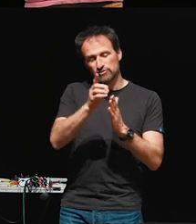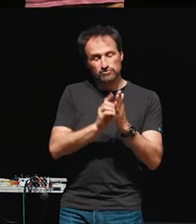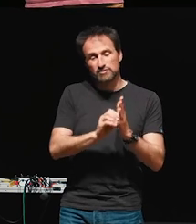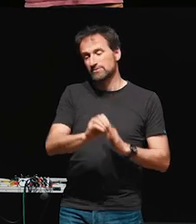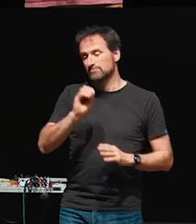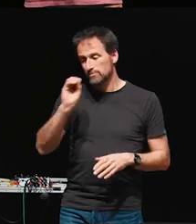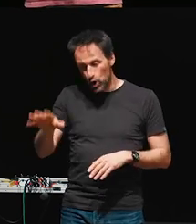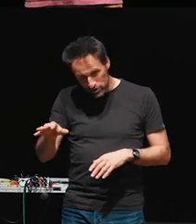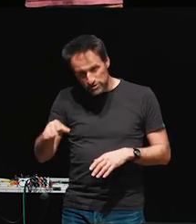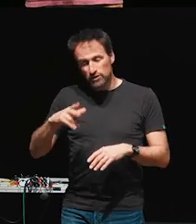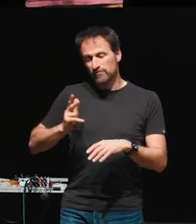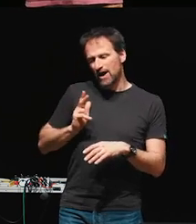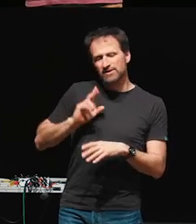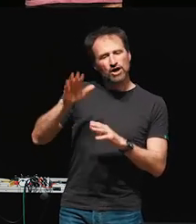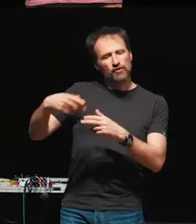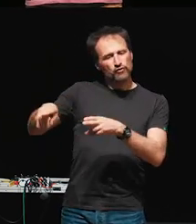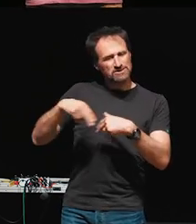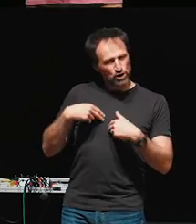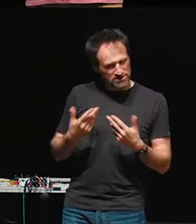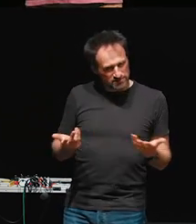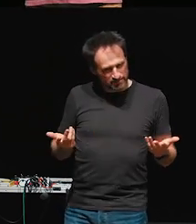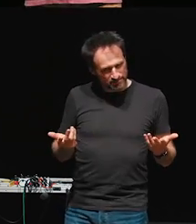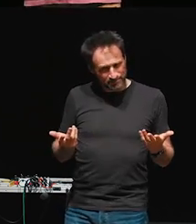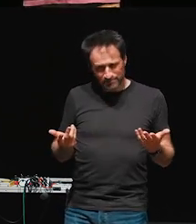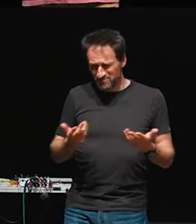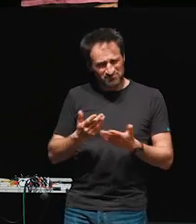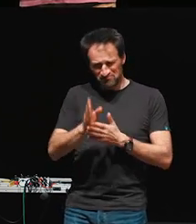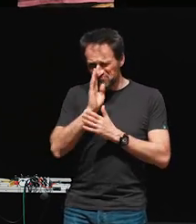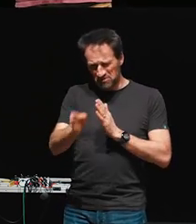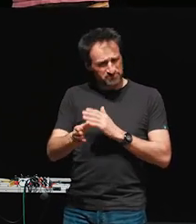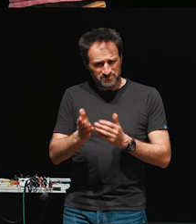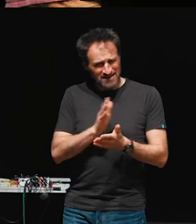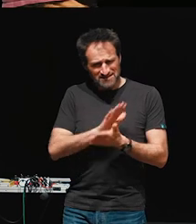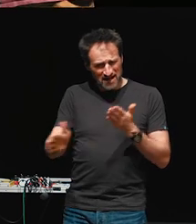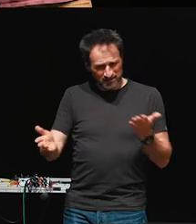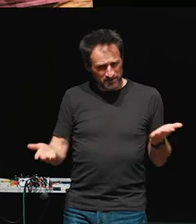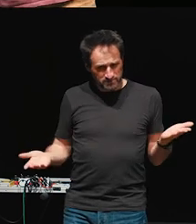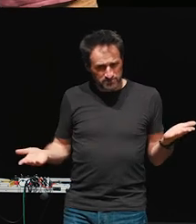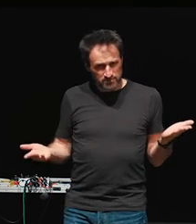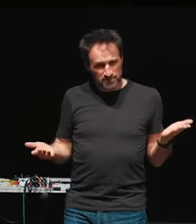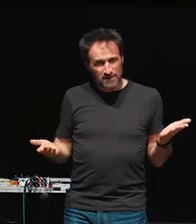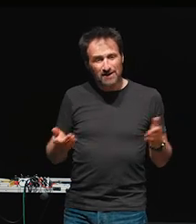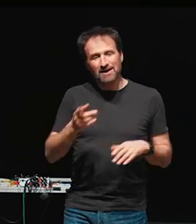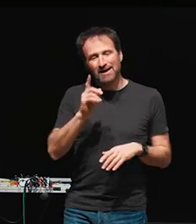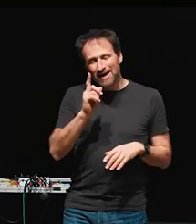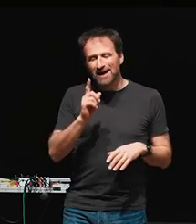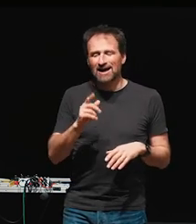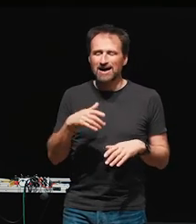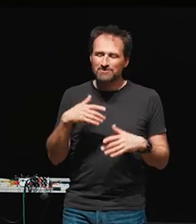a response to come back. It's pretty straightforward. But there is a set of caveats to